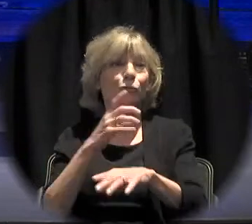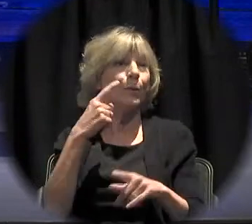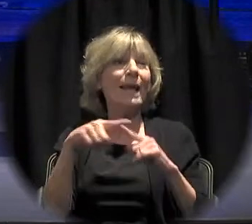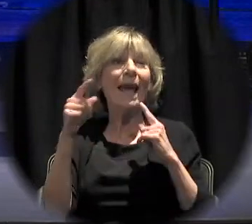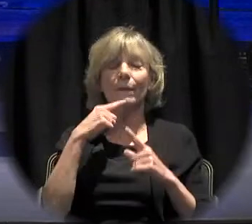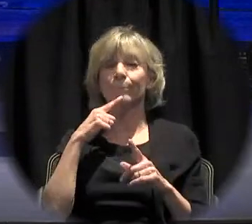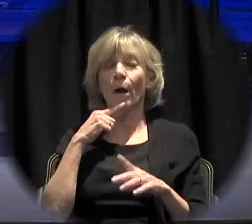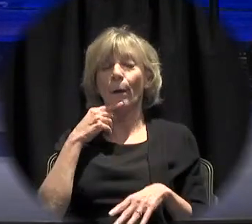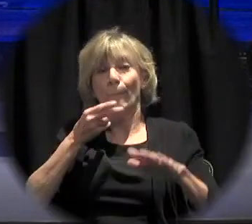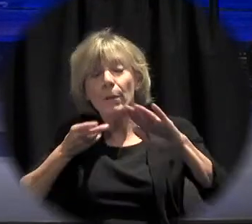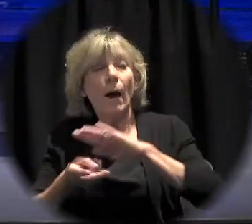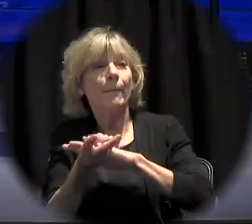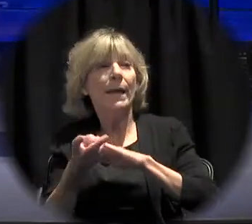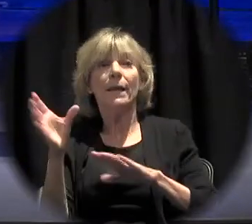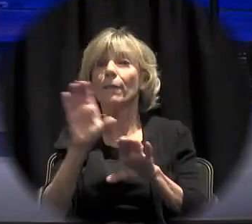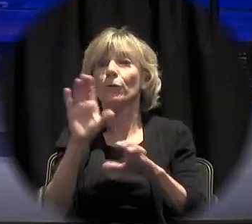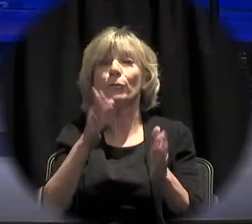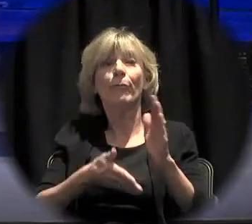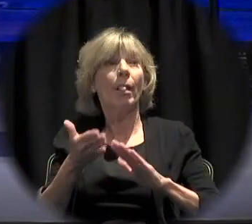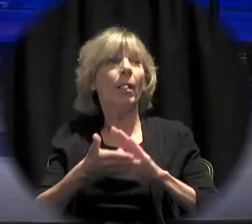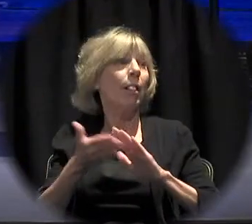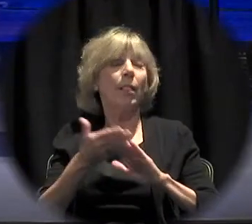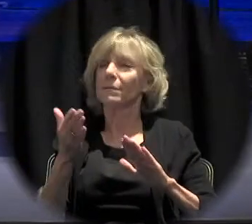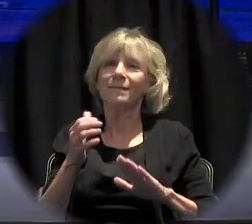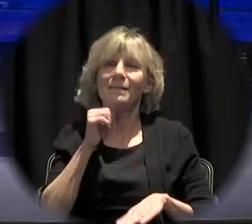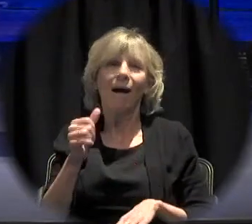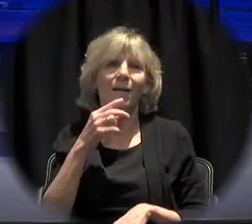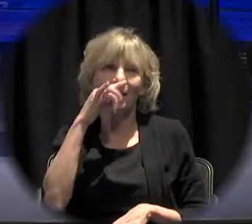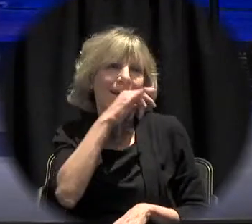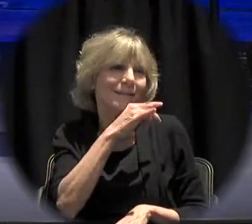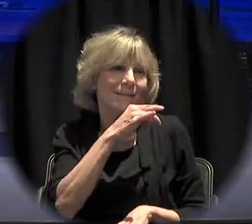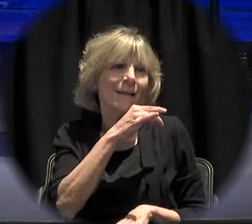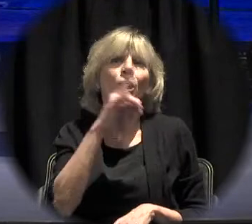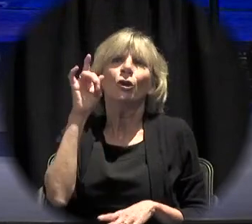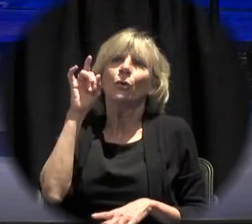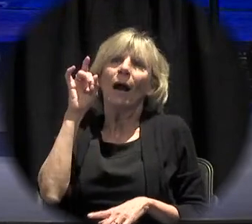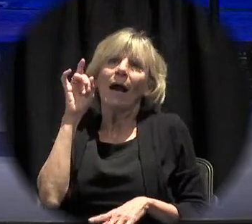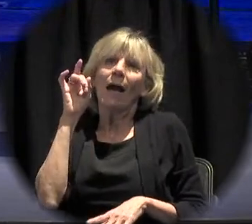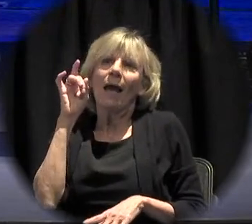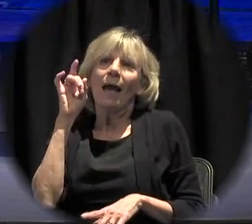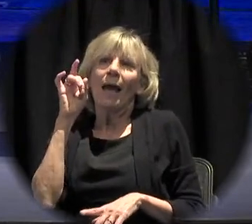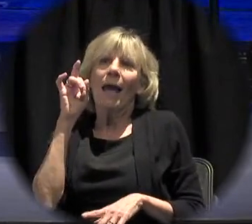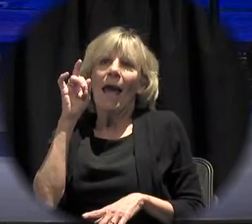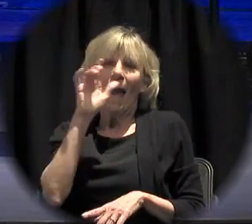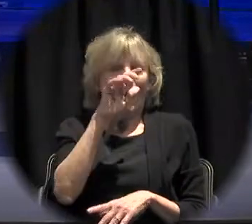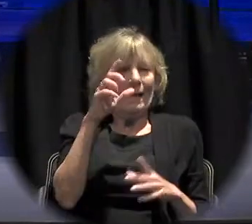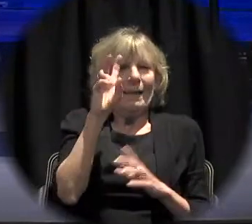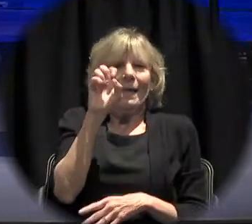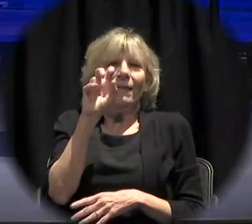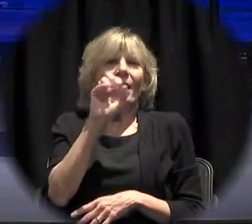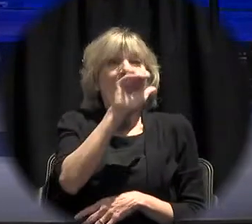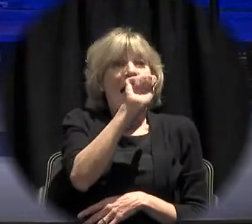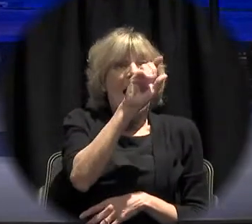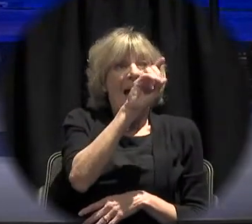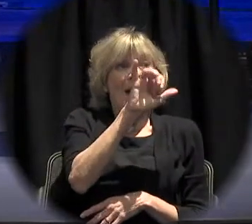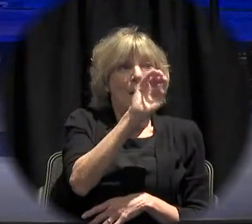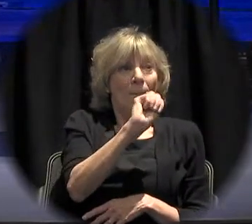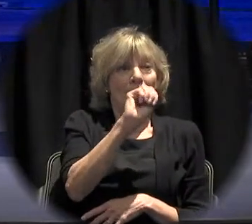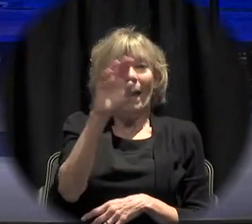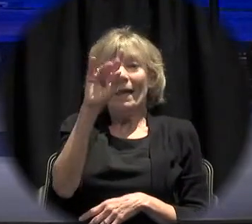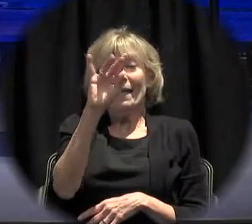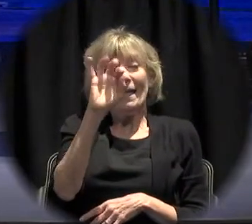run exactly the way they're supposed to. I mean, even Adam and Eve that lived in a perfect relationship with God the